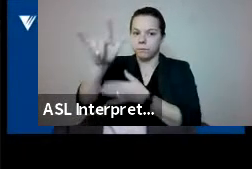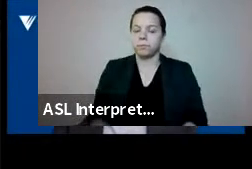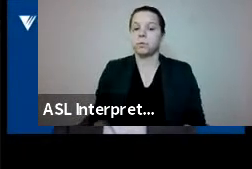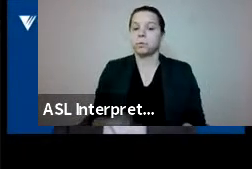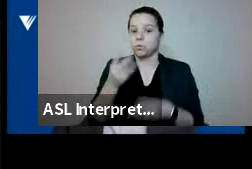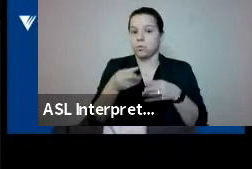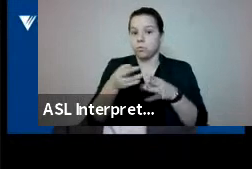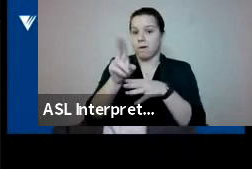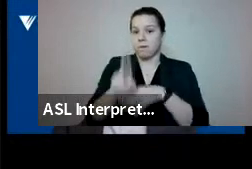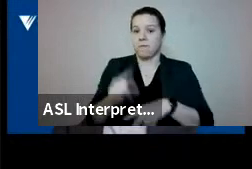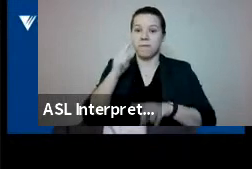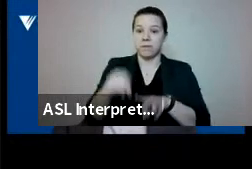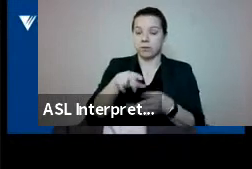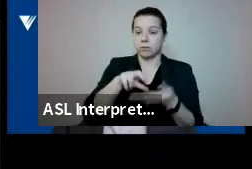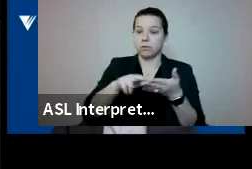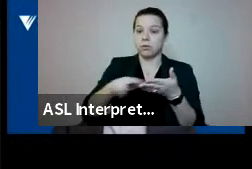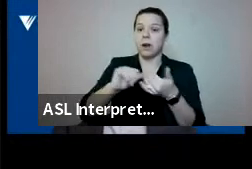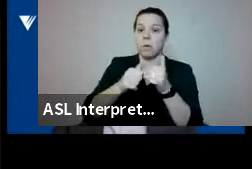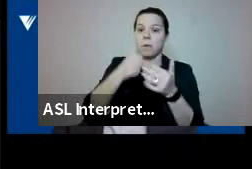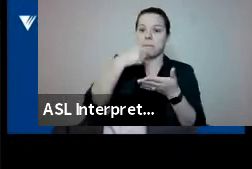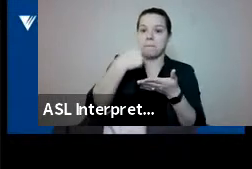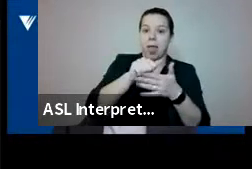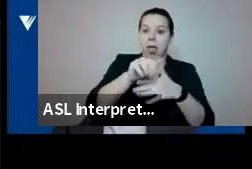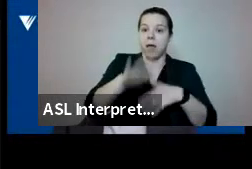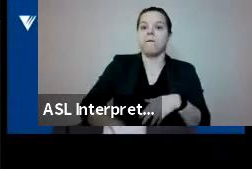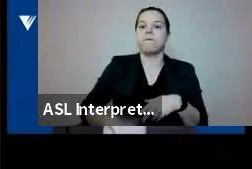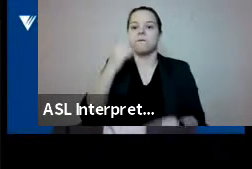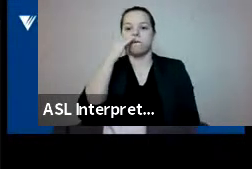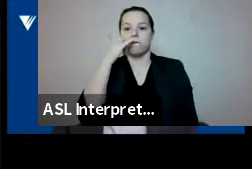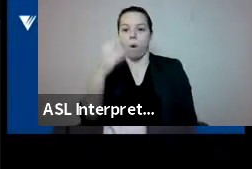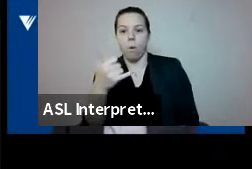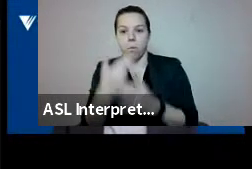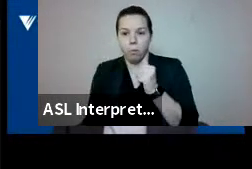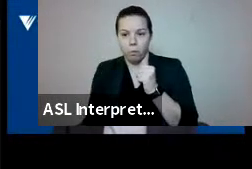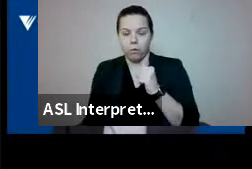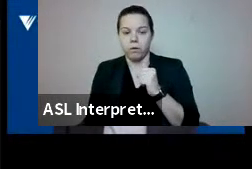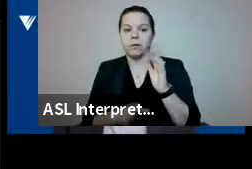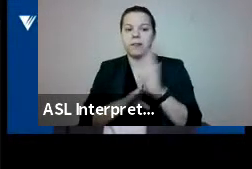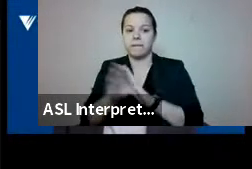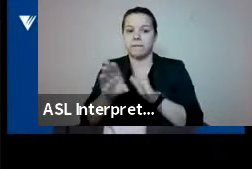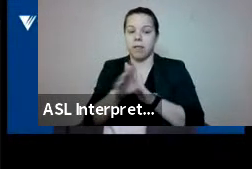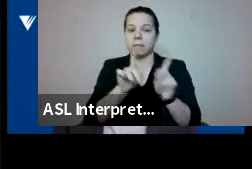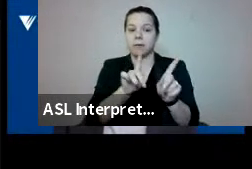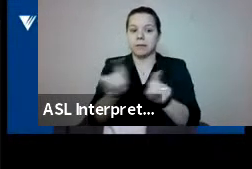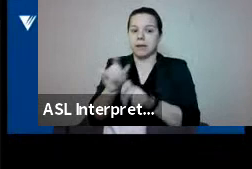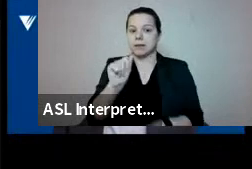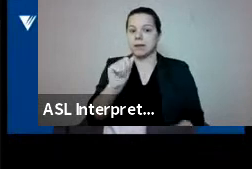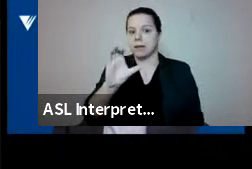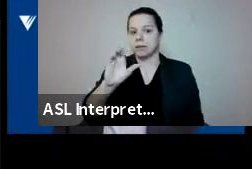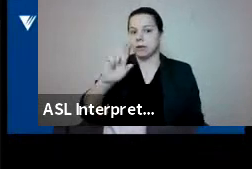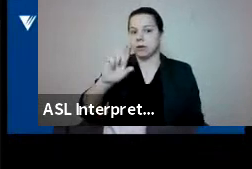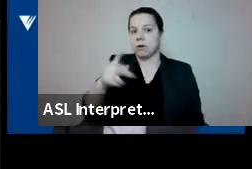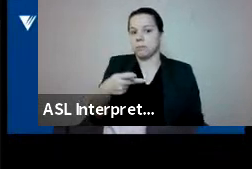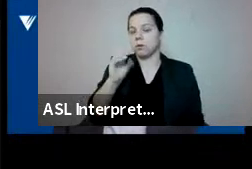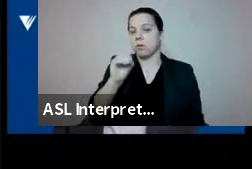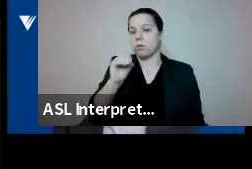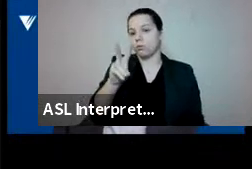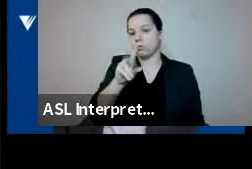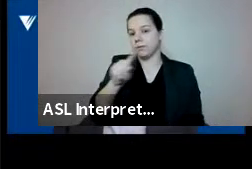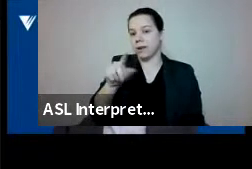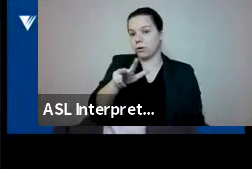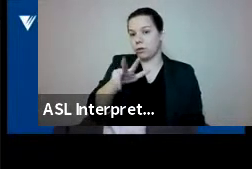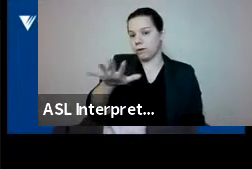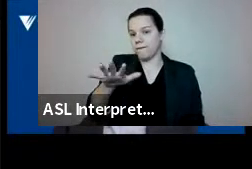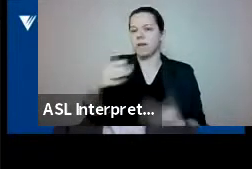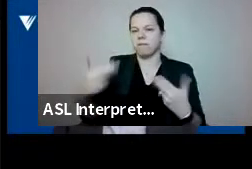this research effort, a mail questionnaire and a telephone questionnaire, were first developed and tested in ACRP 02-35, as noted